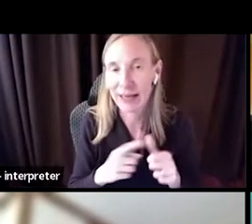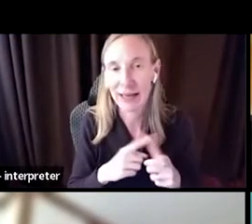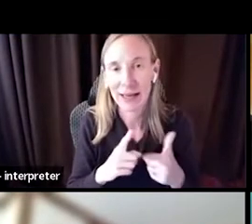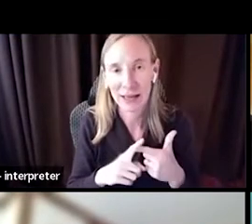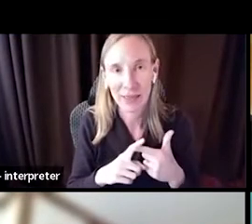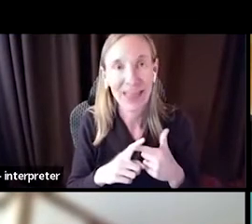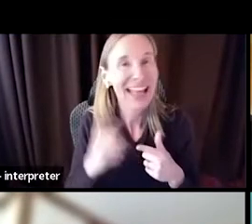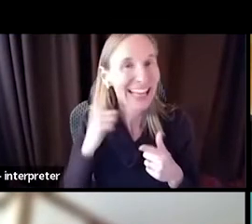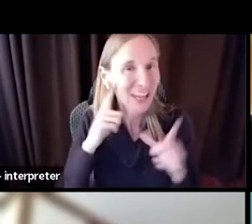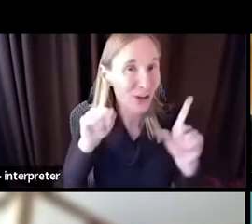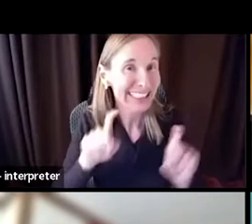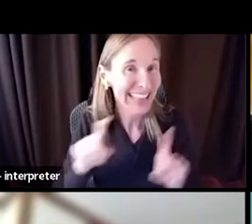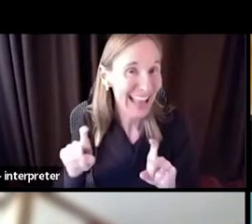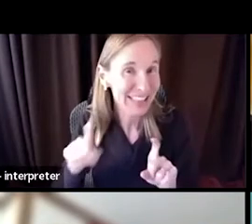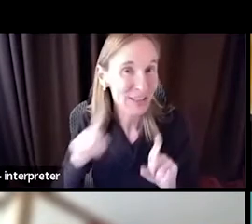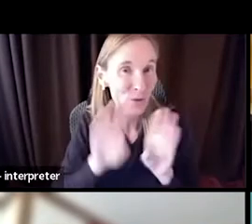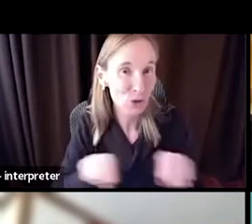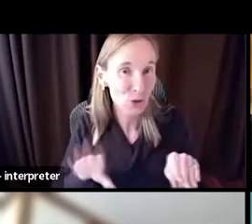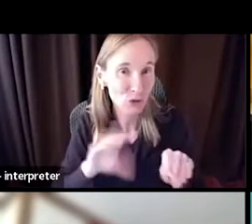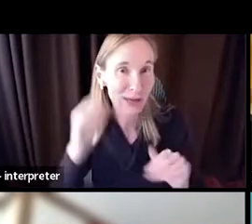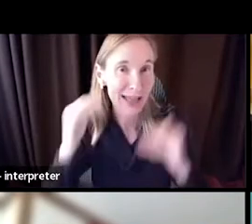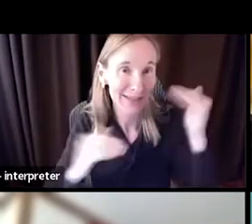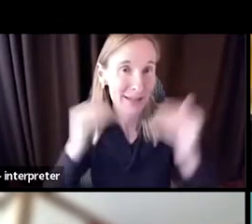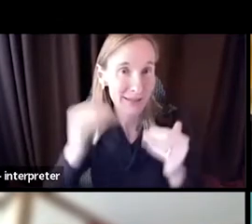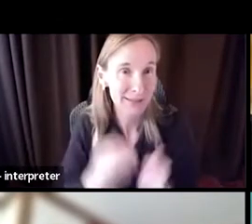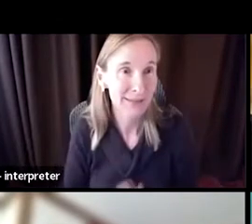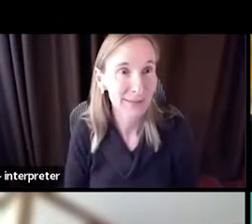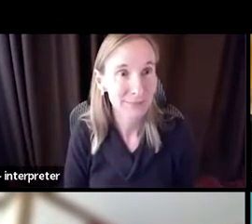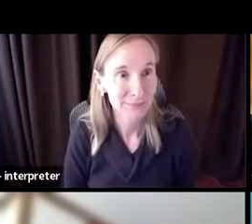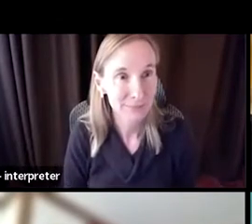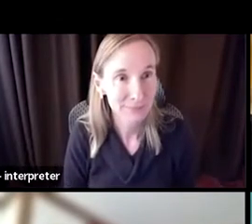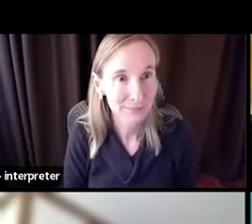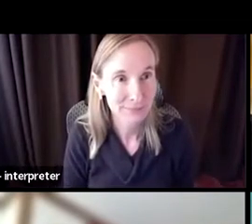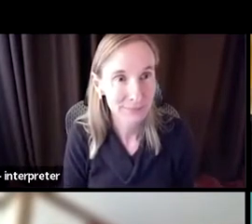exam for children and adults.